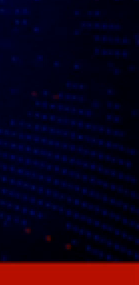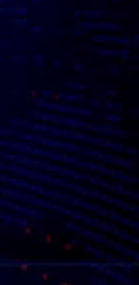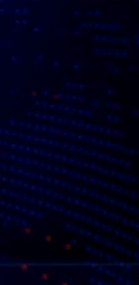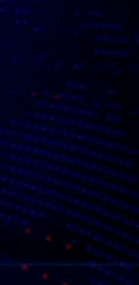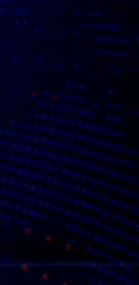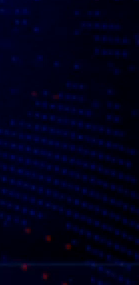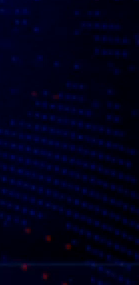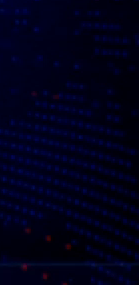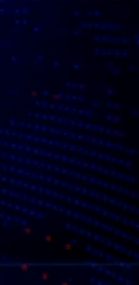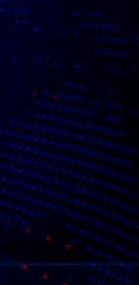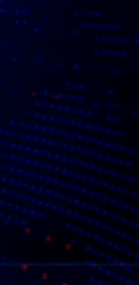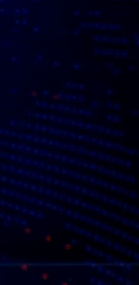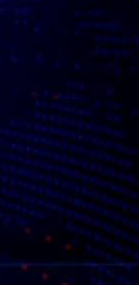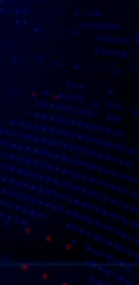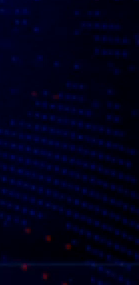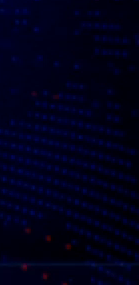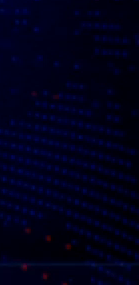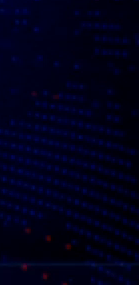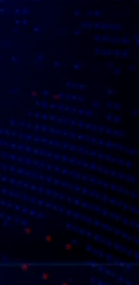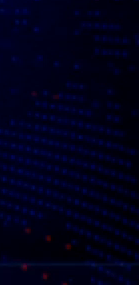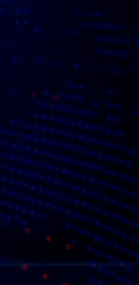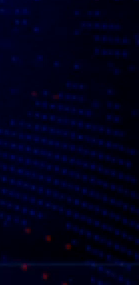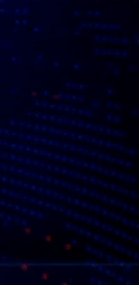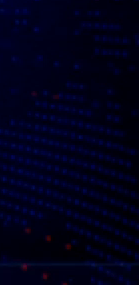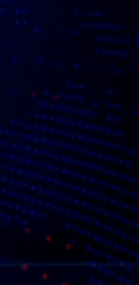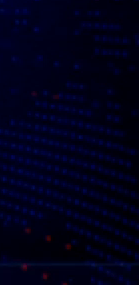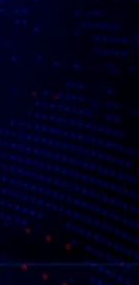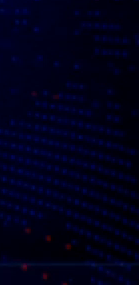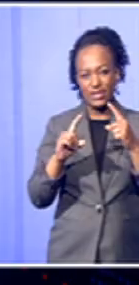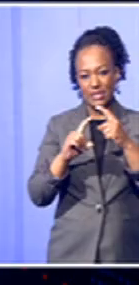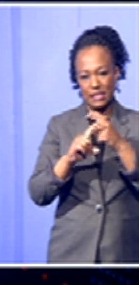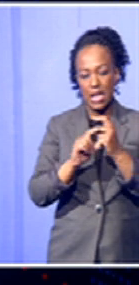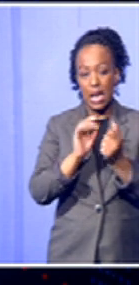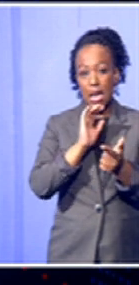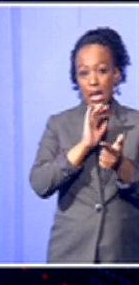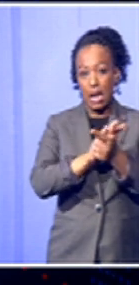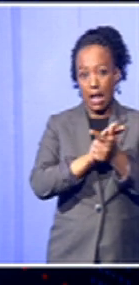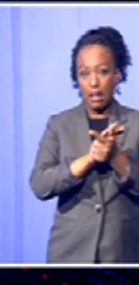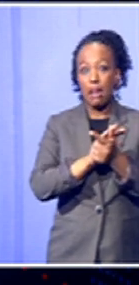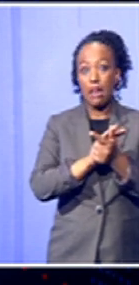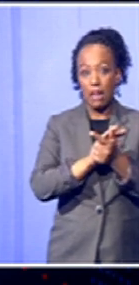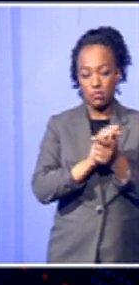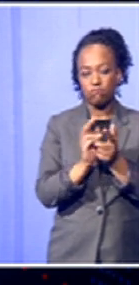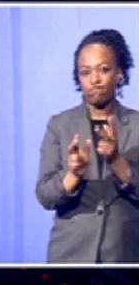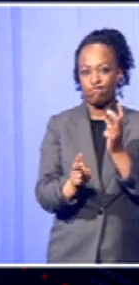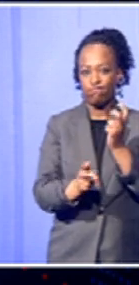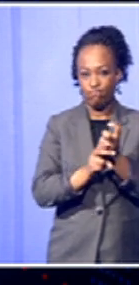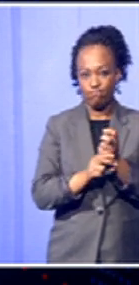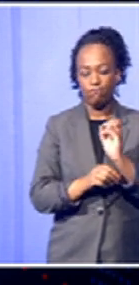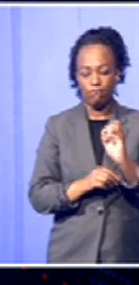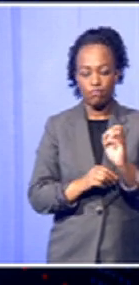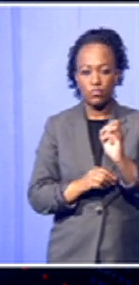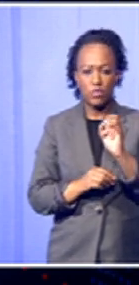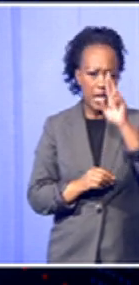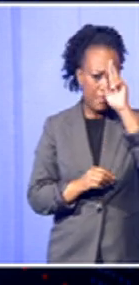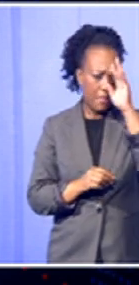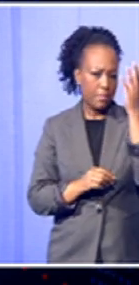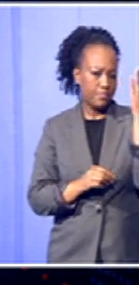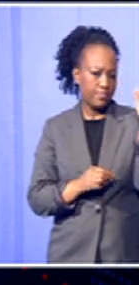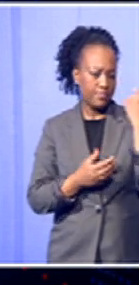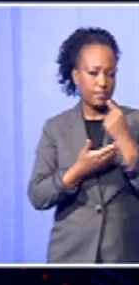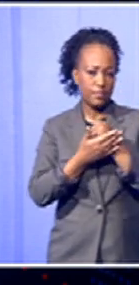quite a tricky legal process that's happening today, because you'll remember that last week